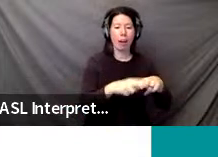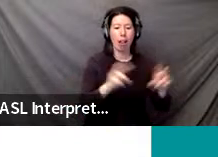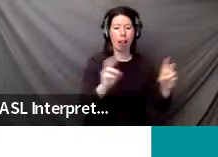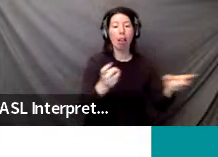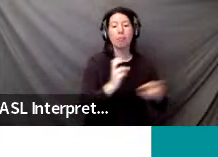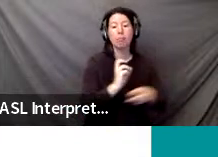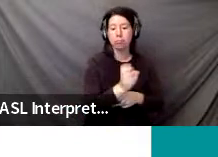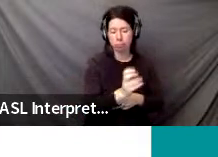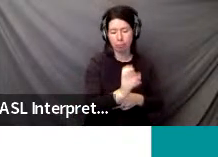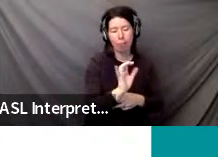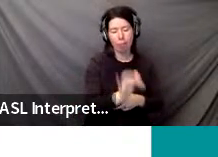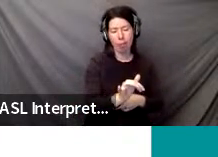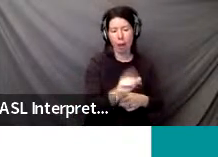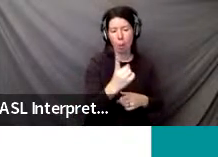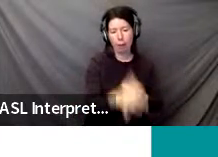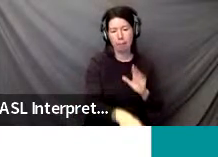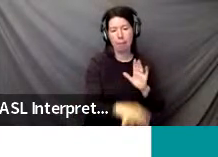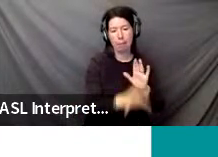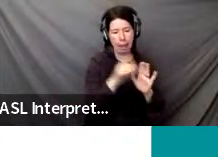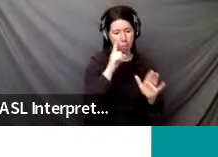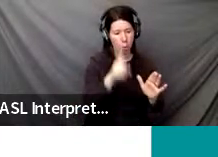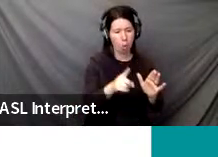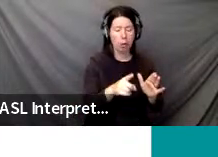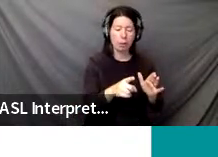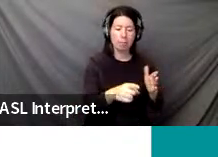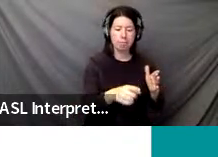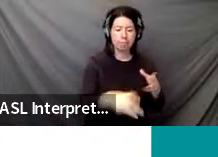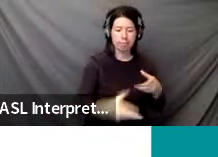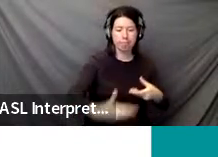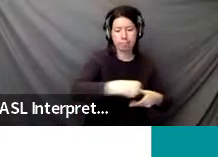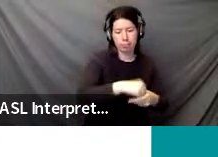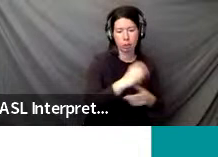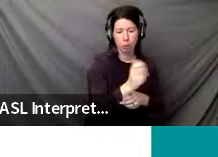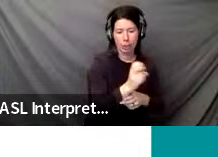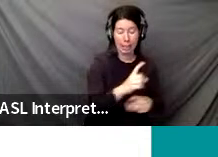to be extended, but how it gets into Washington and where it